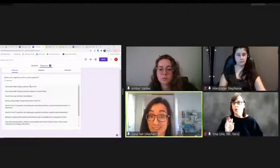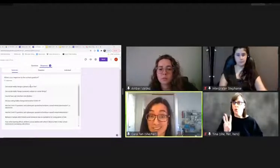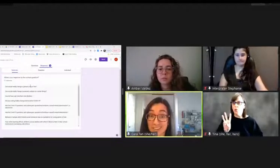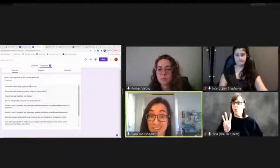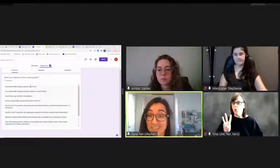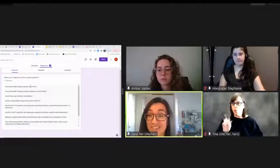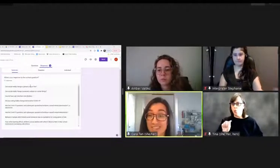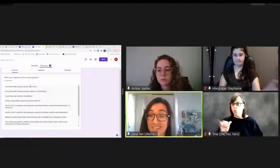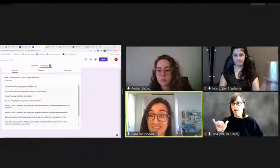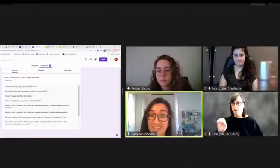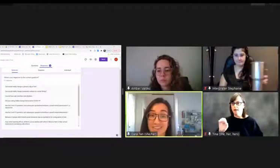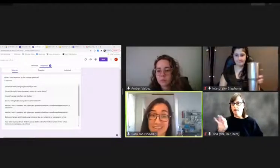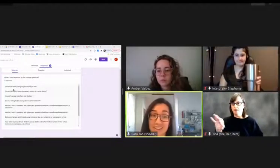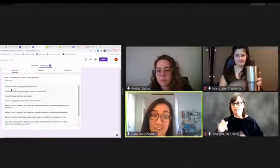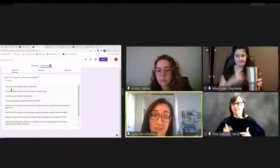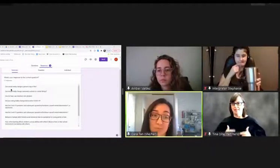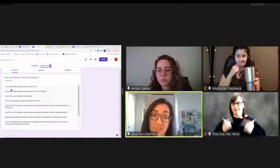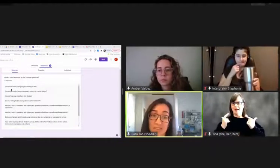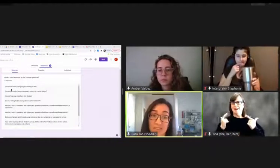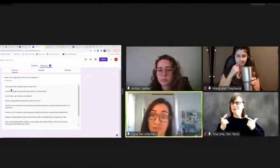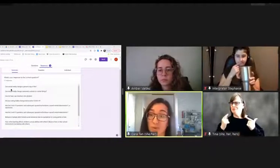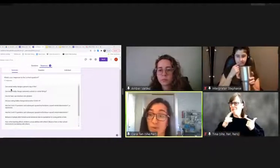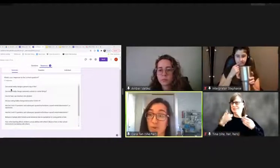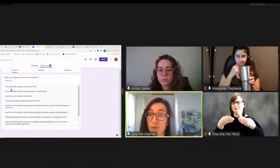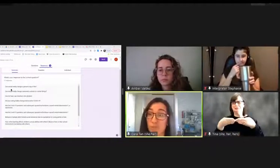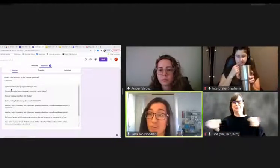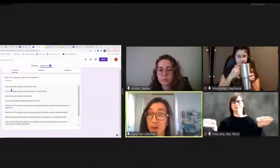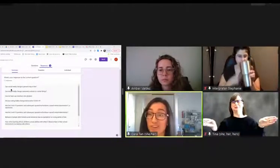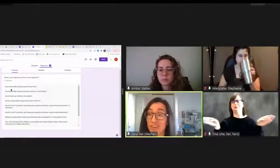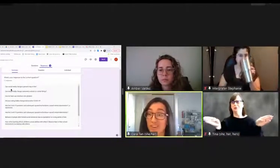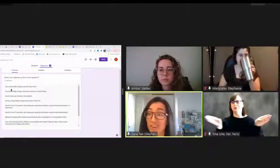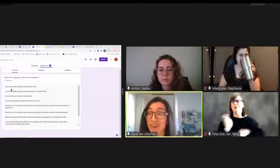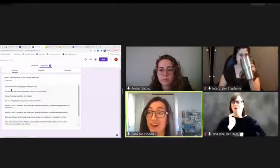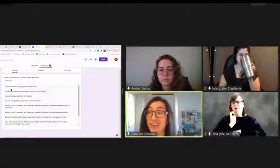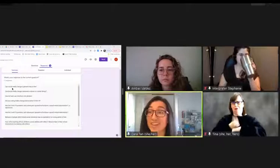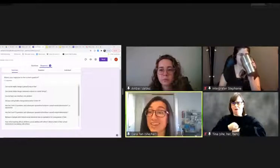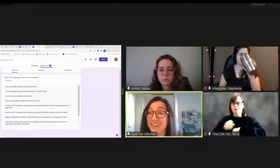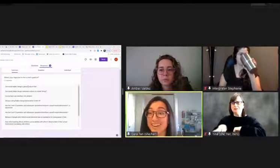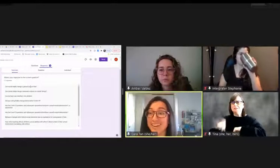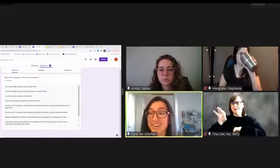almost anything, right? And so you would be watching a